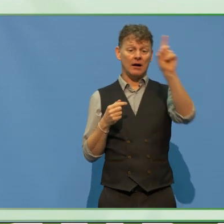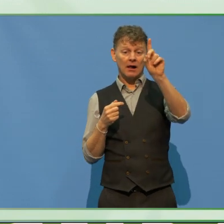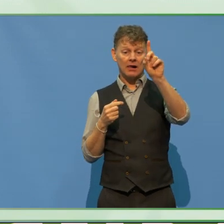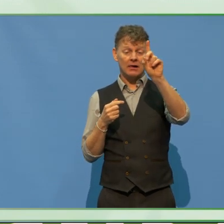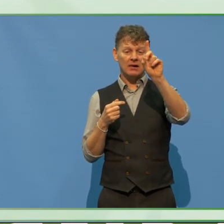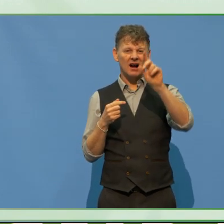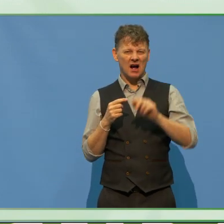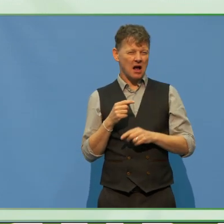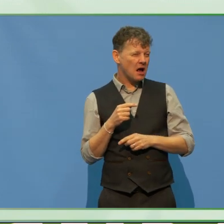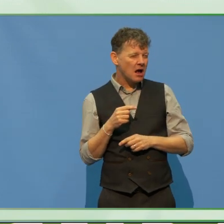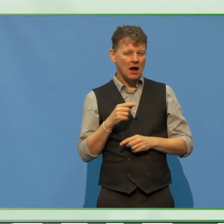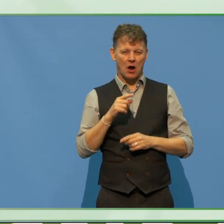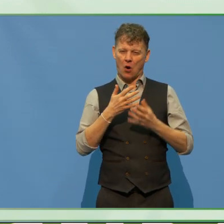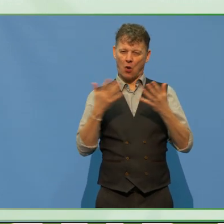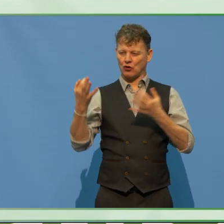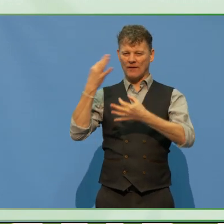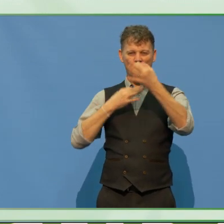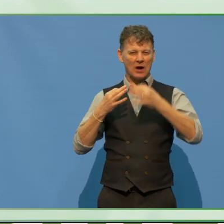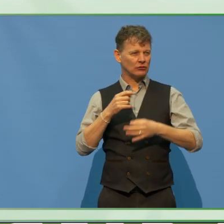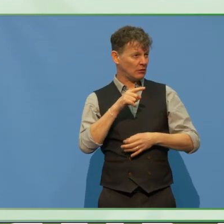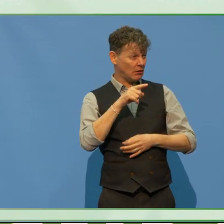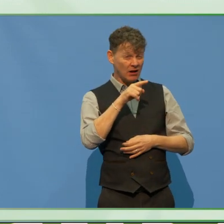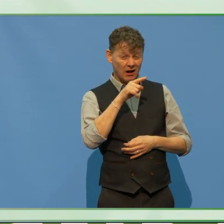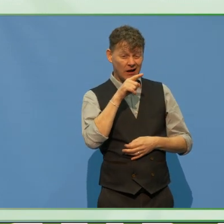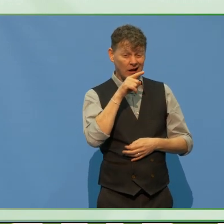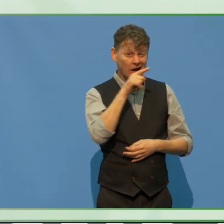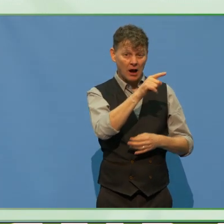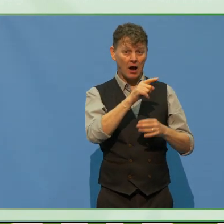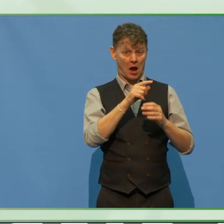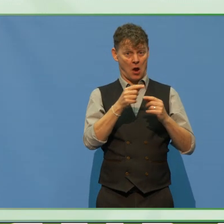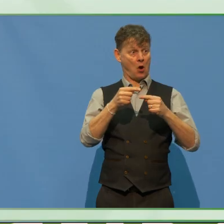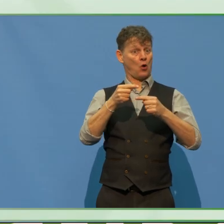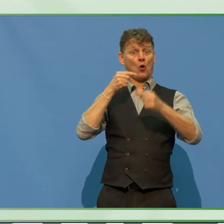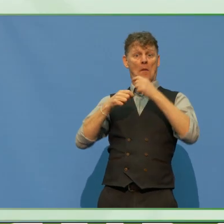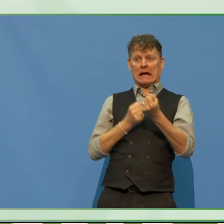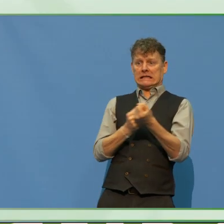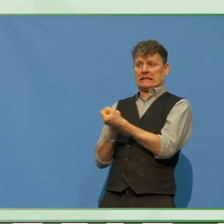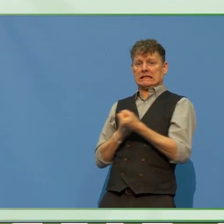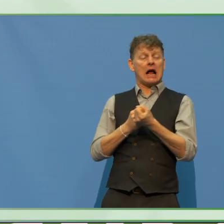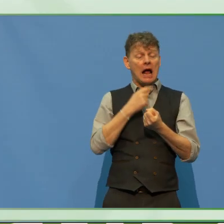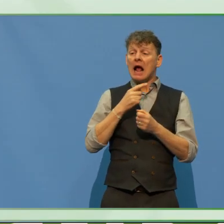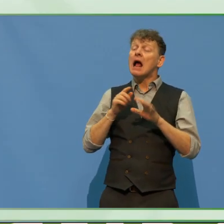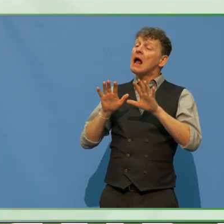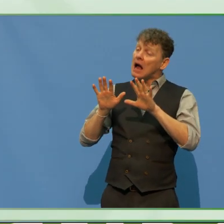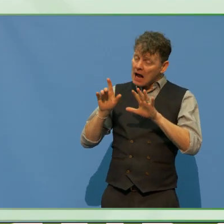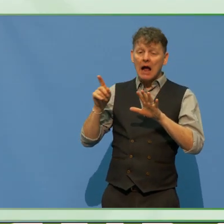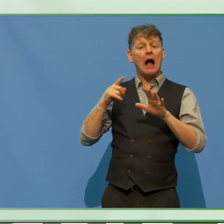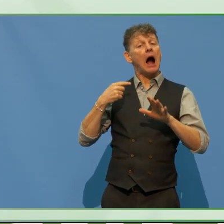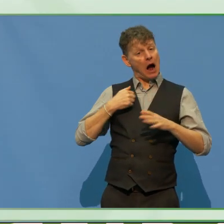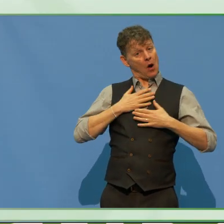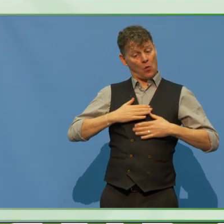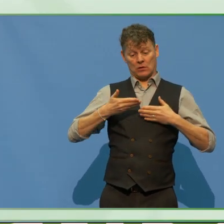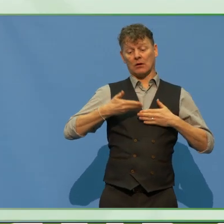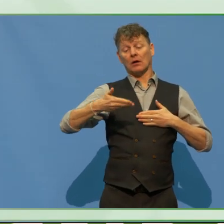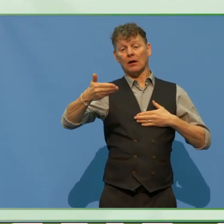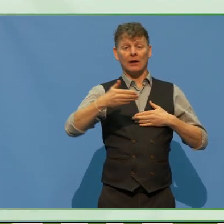I am. So I'm also interviewing and talking a lot with this next generation of talent, one of whom will become the next